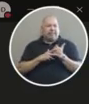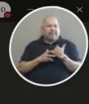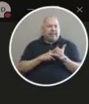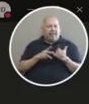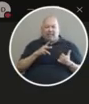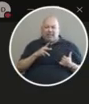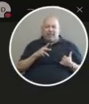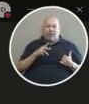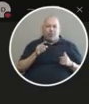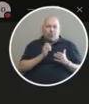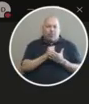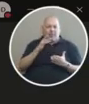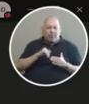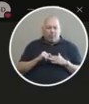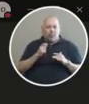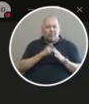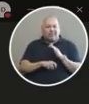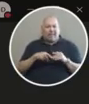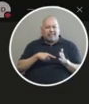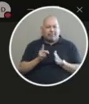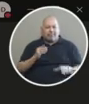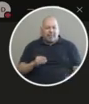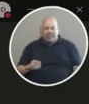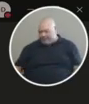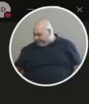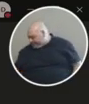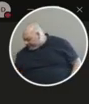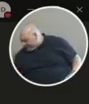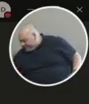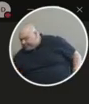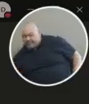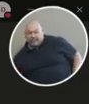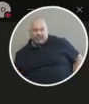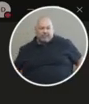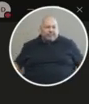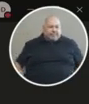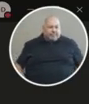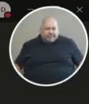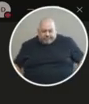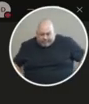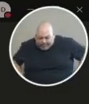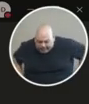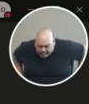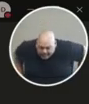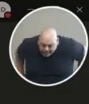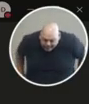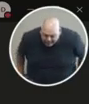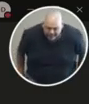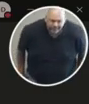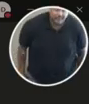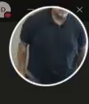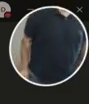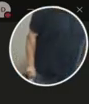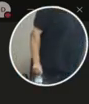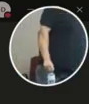taxpayer money. Thank you for your time. Is there anyone else on the call that would like to